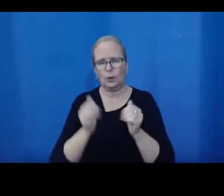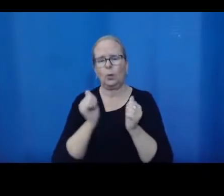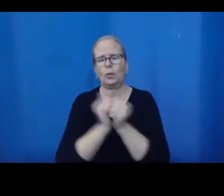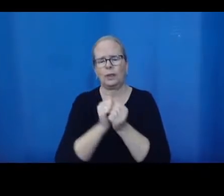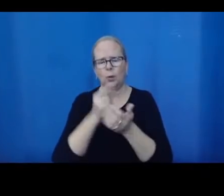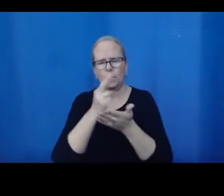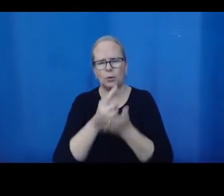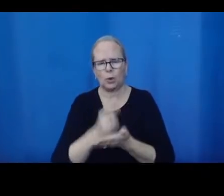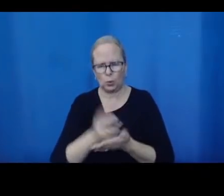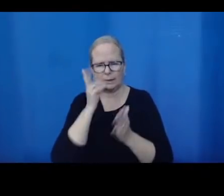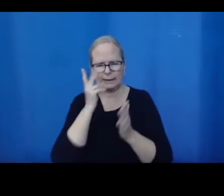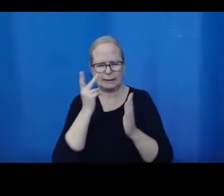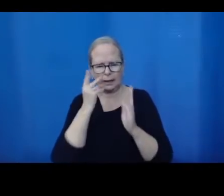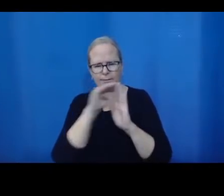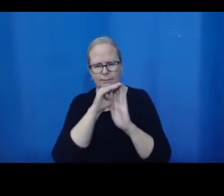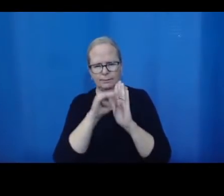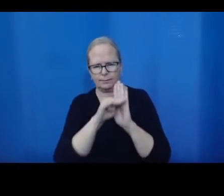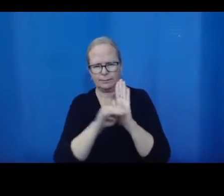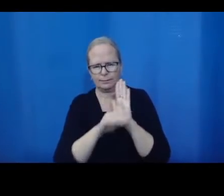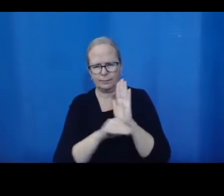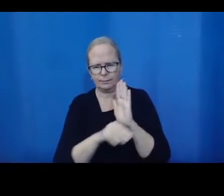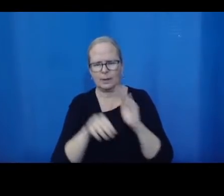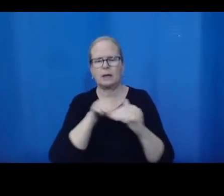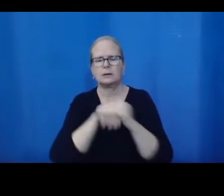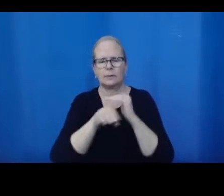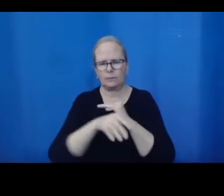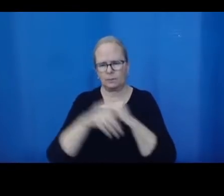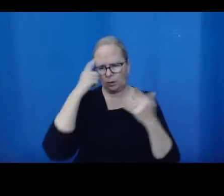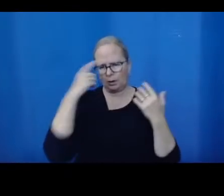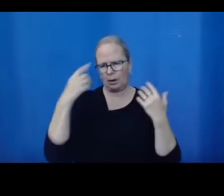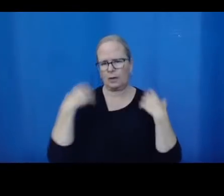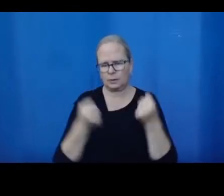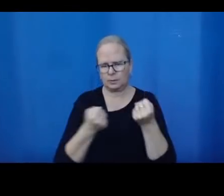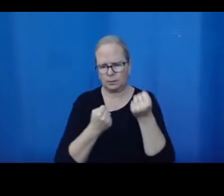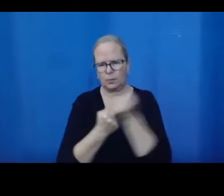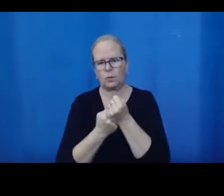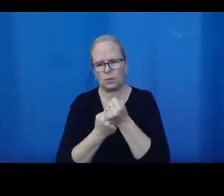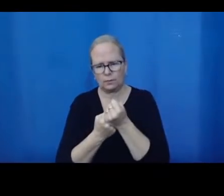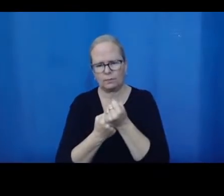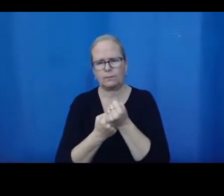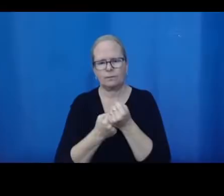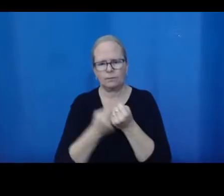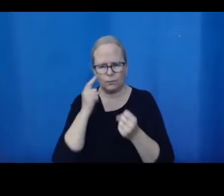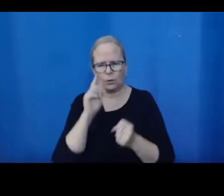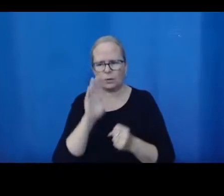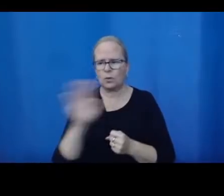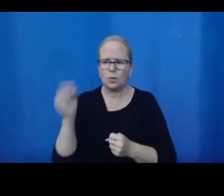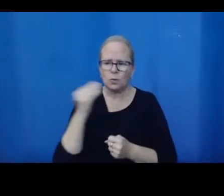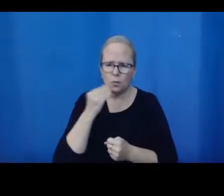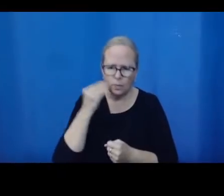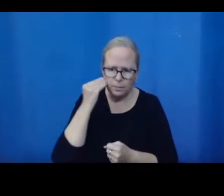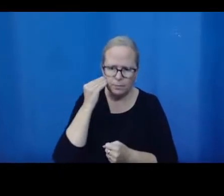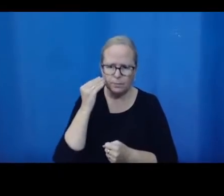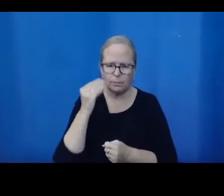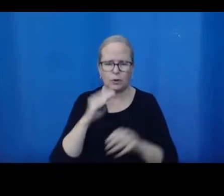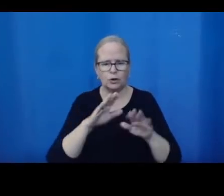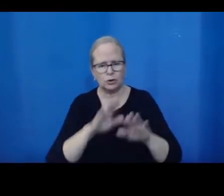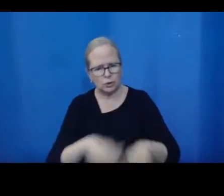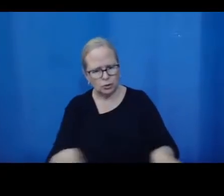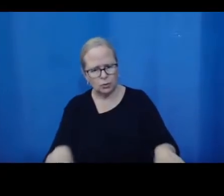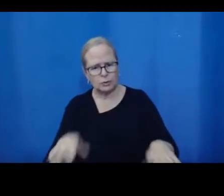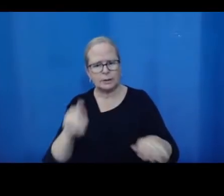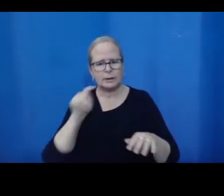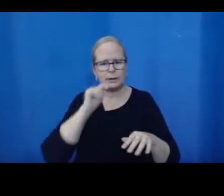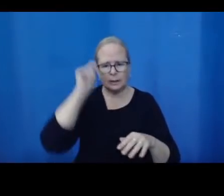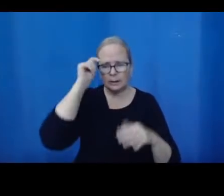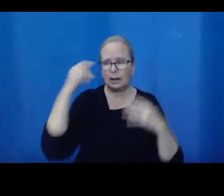supports, for folks at home, for kids and teens, for healthcare workers. There's going to be a bunch more circulating on